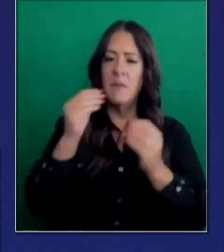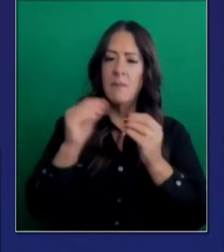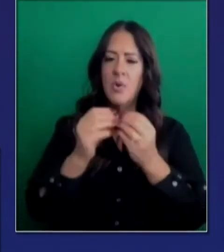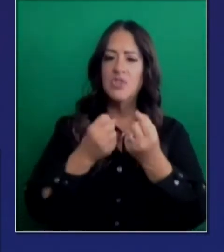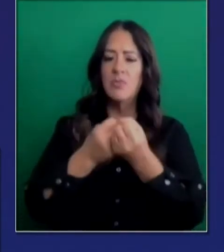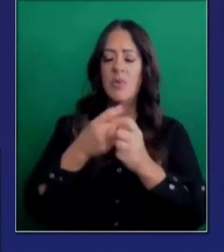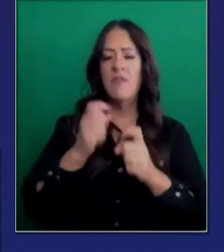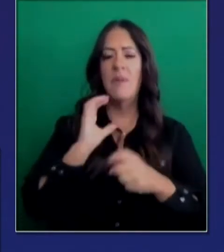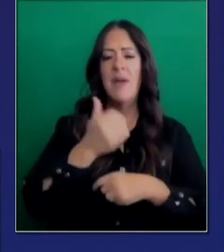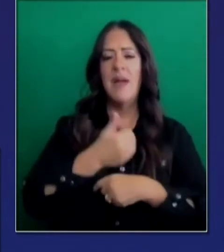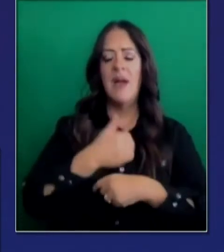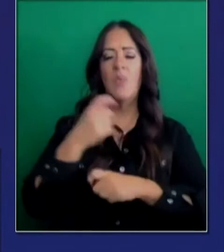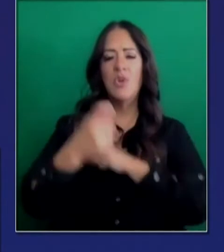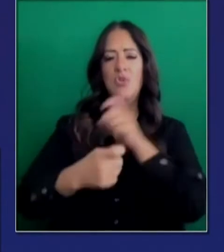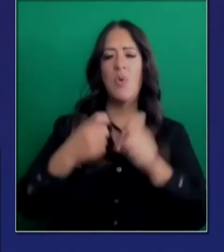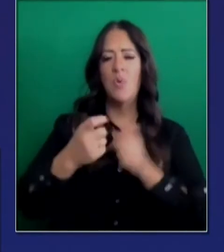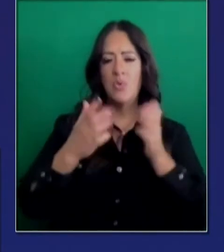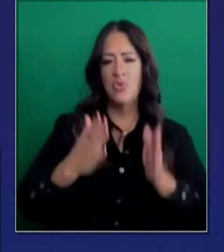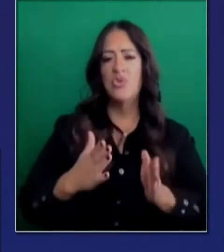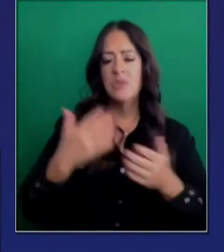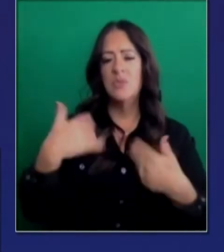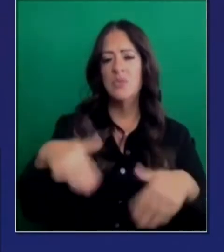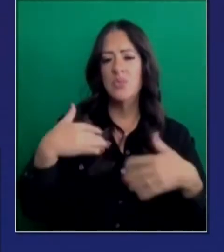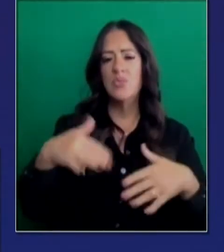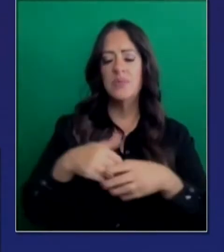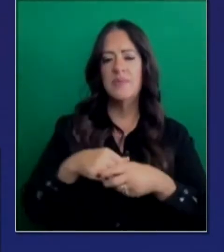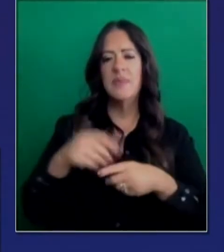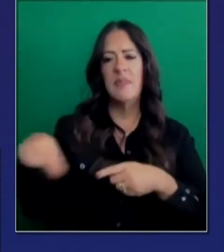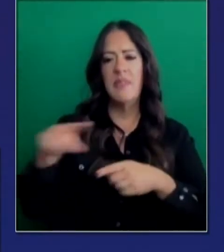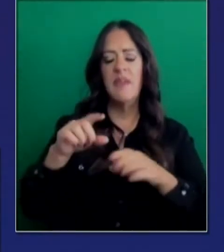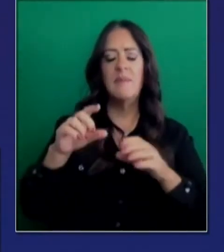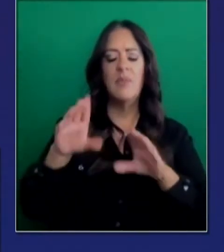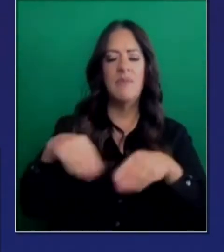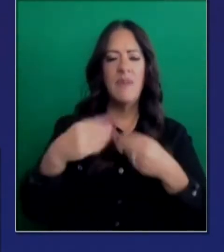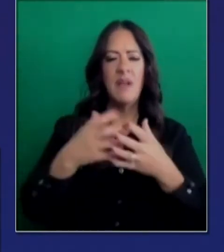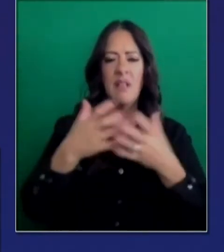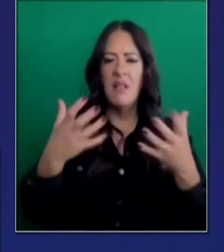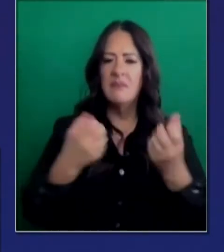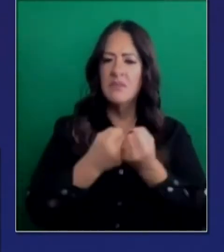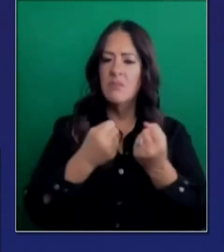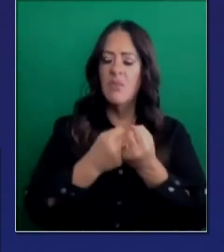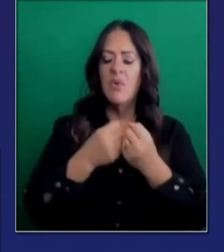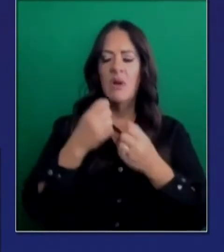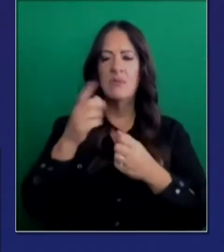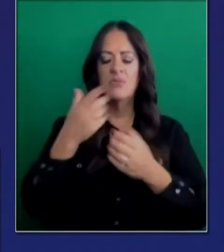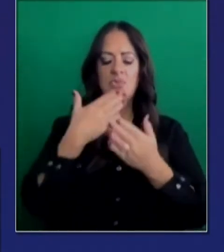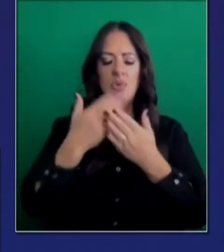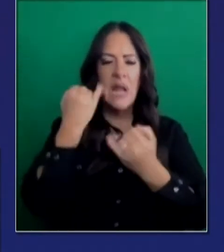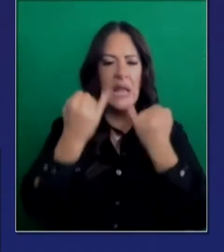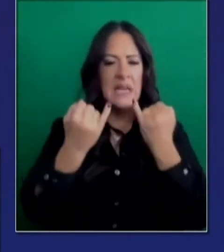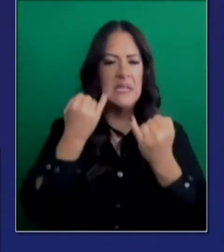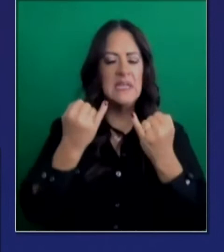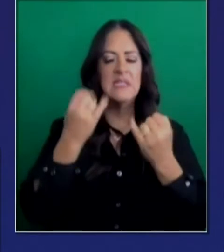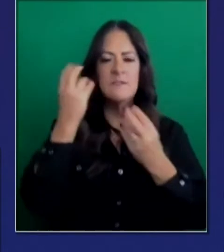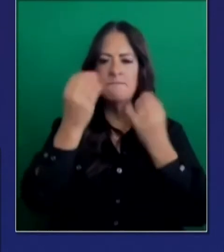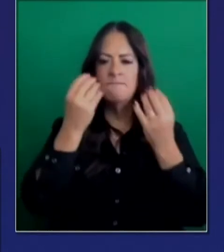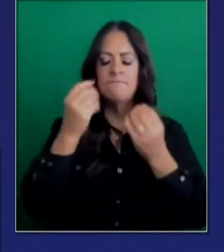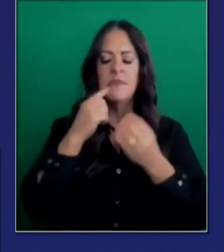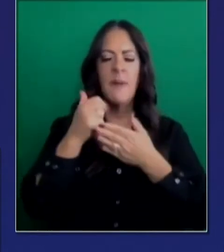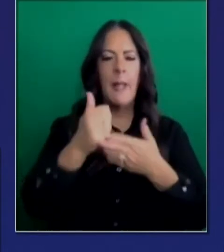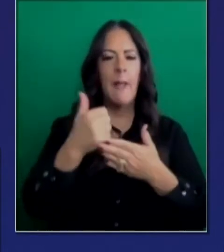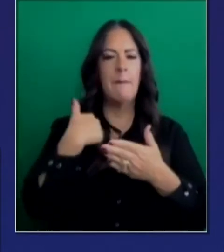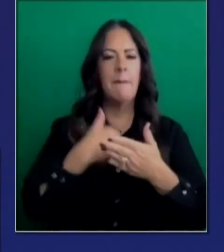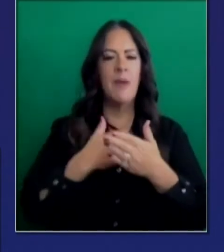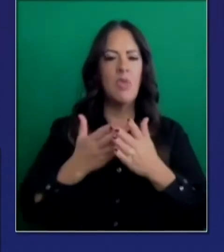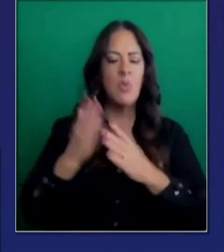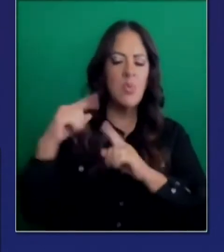creative work that's been provided and a lot of creative thinking that has also been advanced throughout this process, and a lot of the social